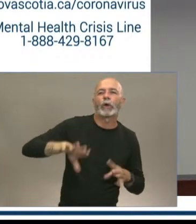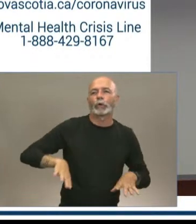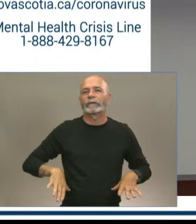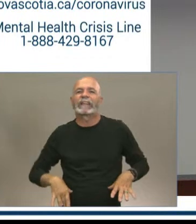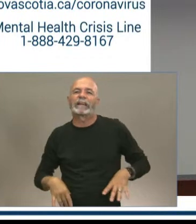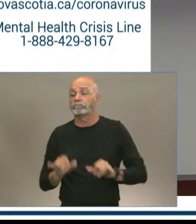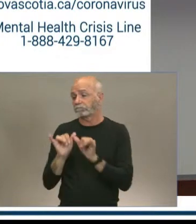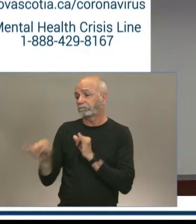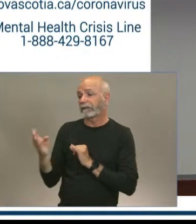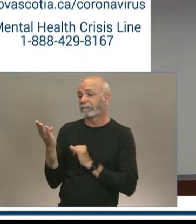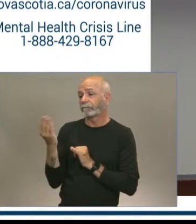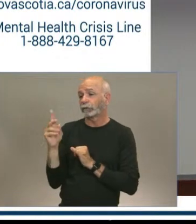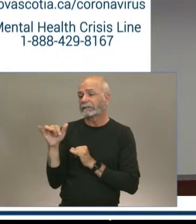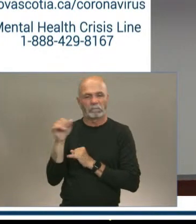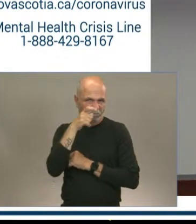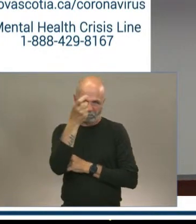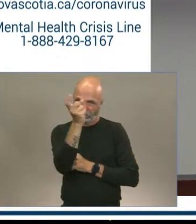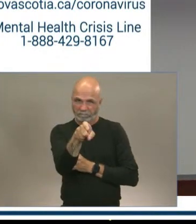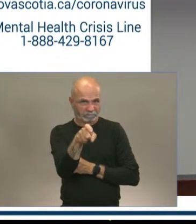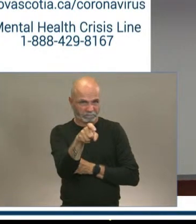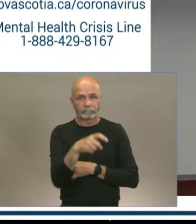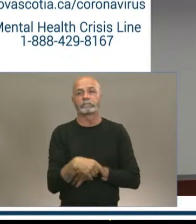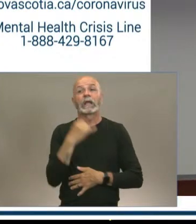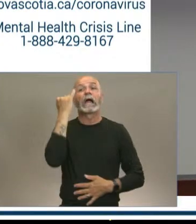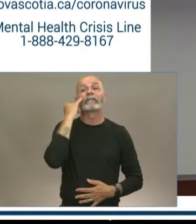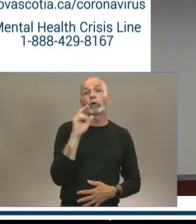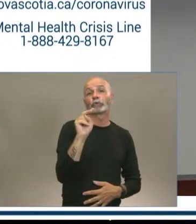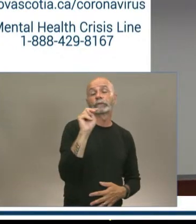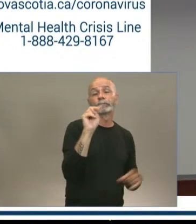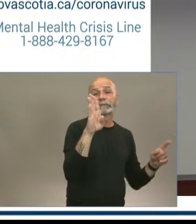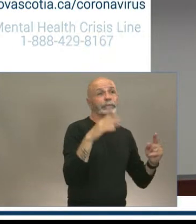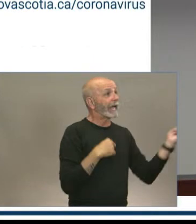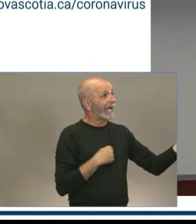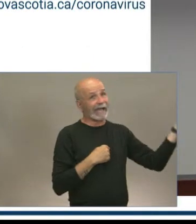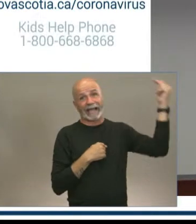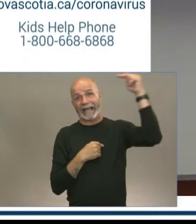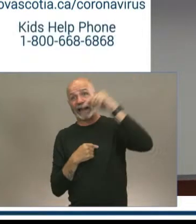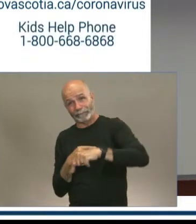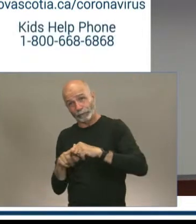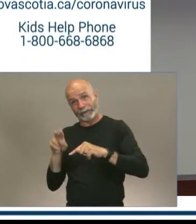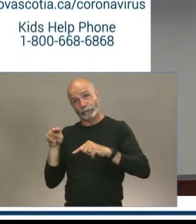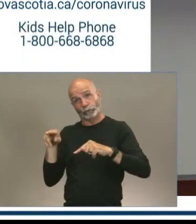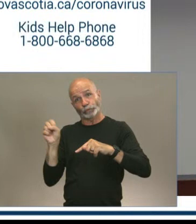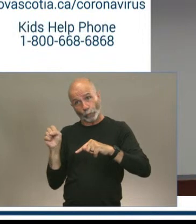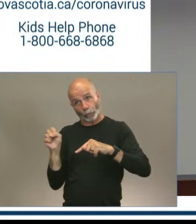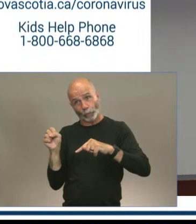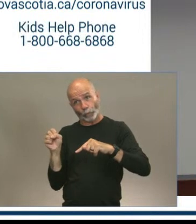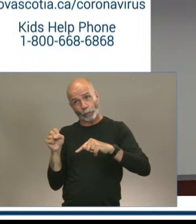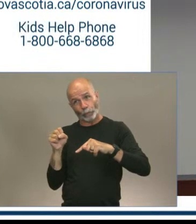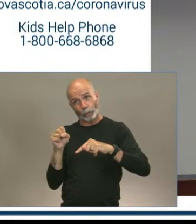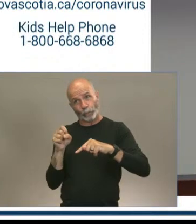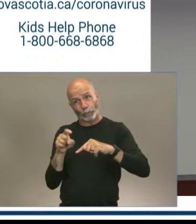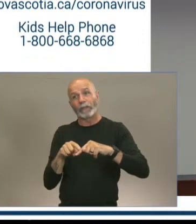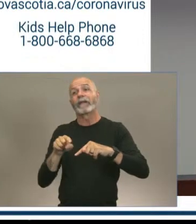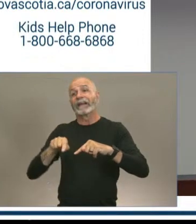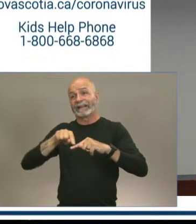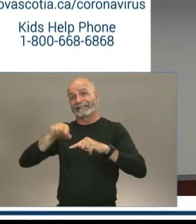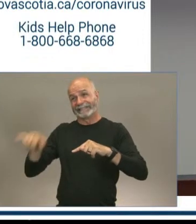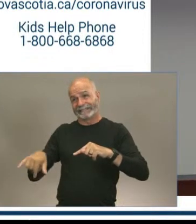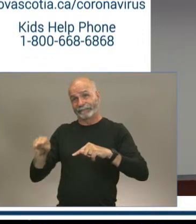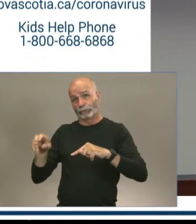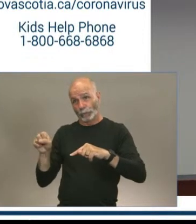from New Brunswick who are in Nova Scotia, or Nova Scotians who recently returned from New Brunswick and are currently self-isolating, you can